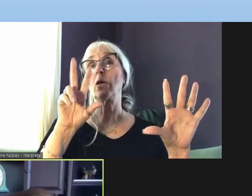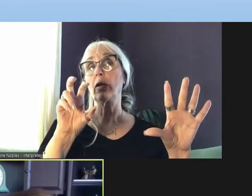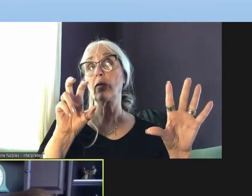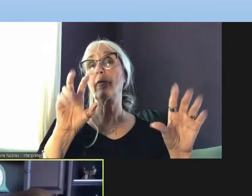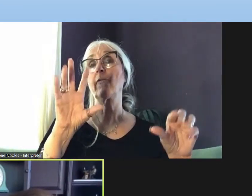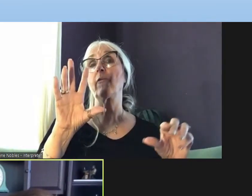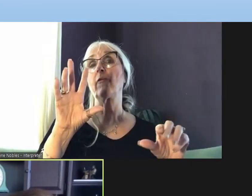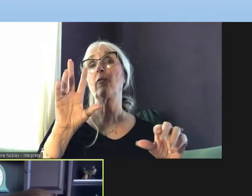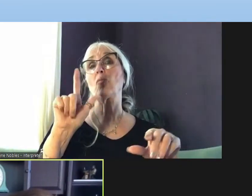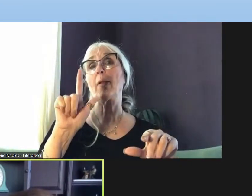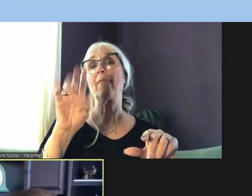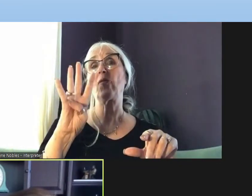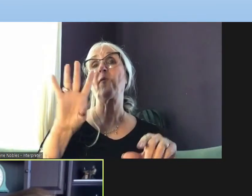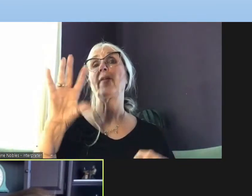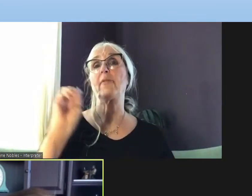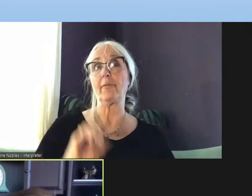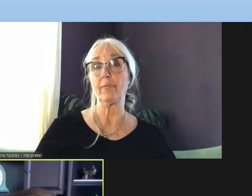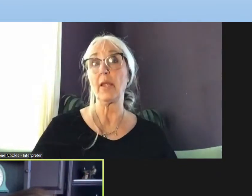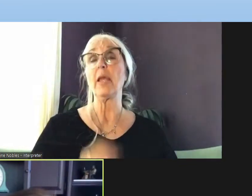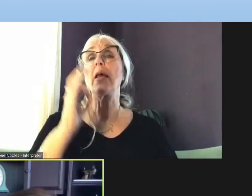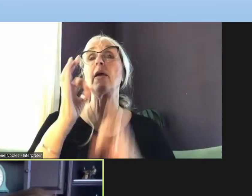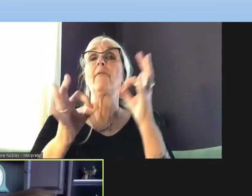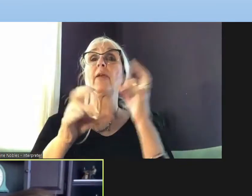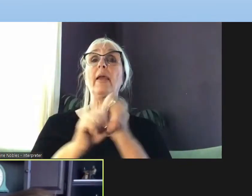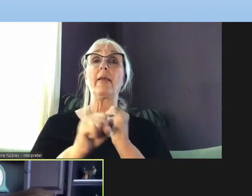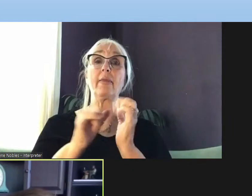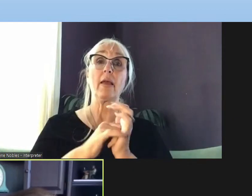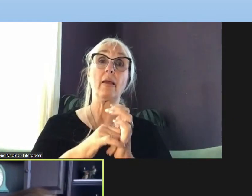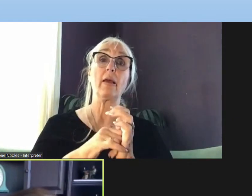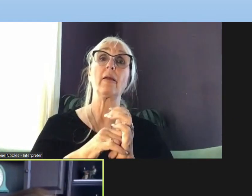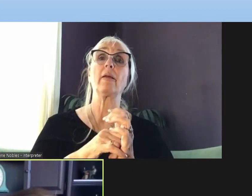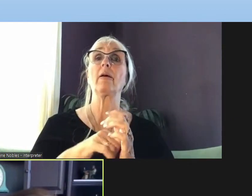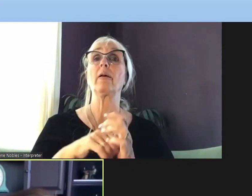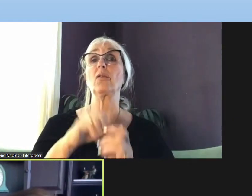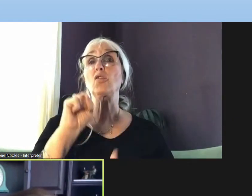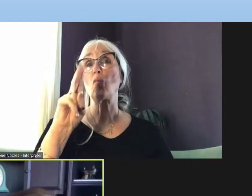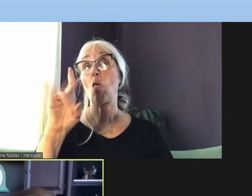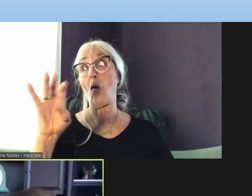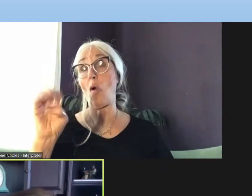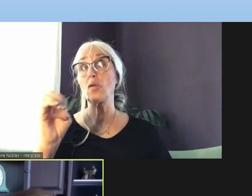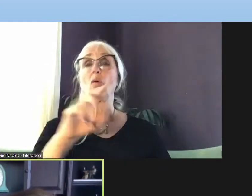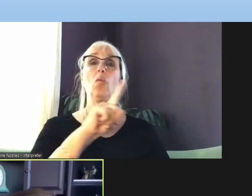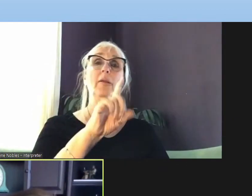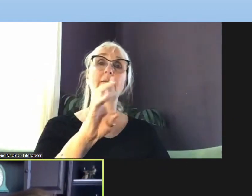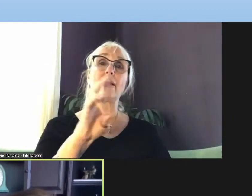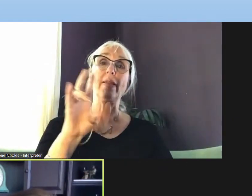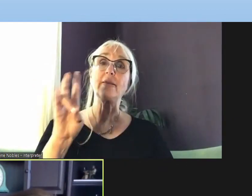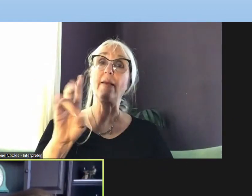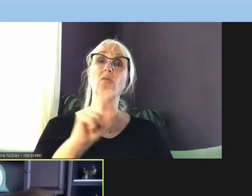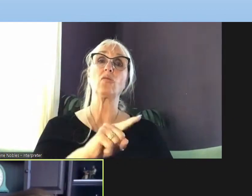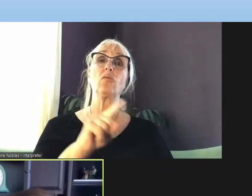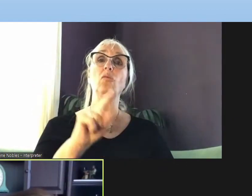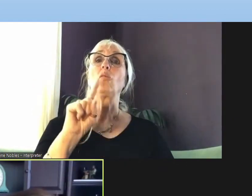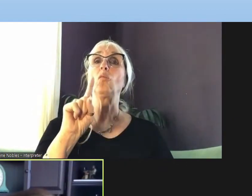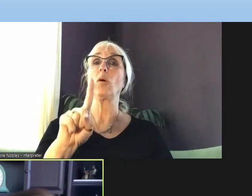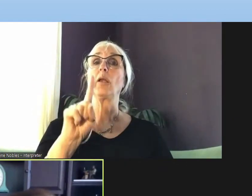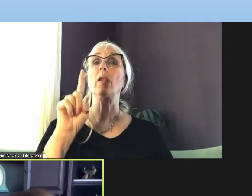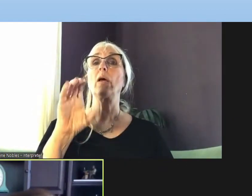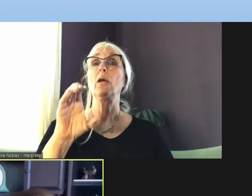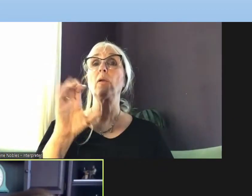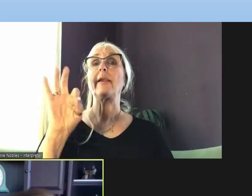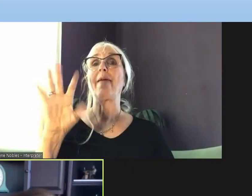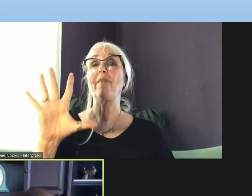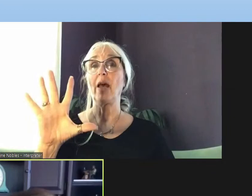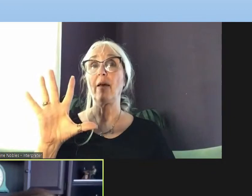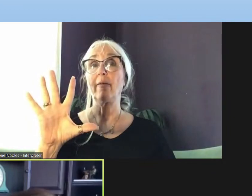$324.50. If we get the Sourcewell pricing, that would be a change from $177 to $195.